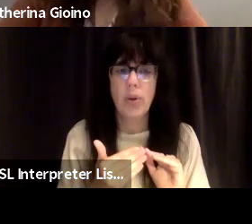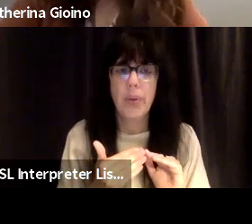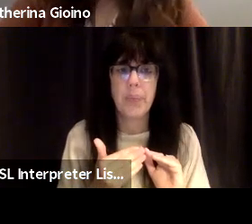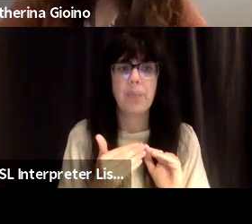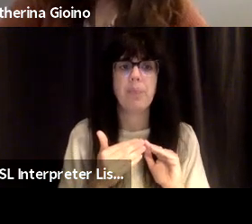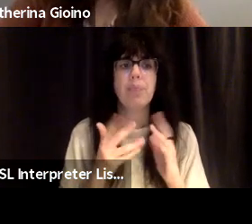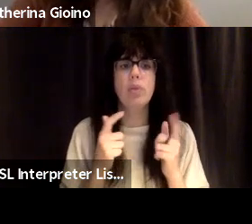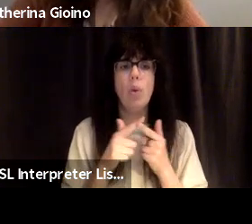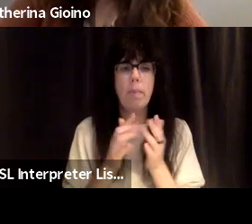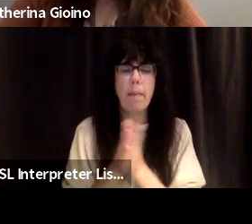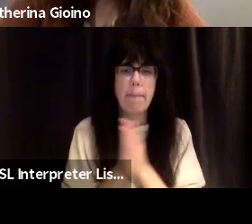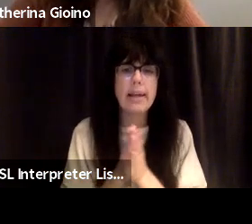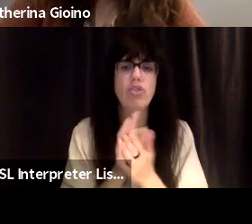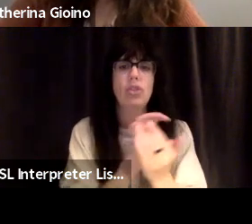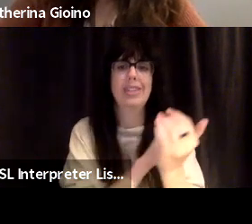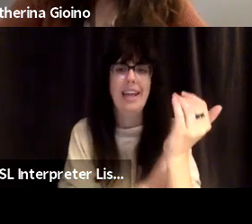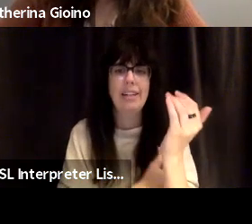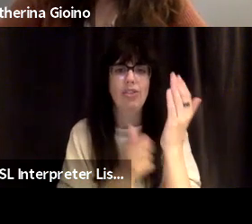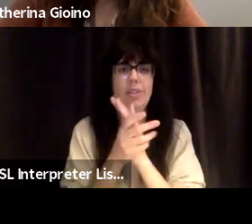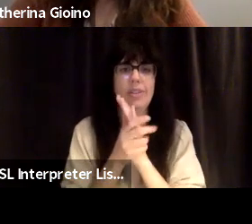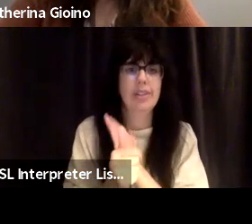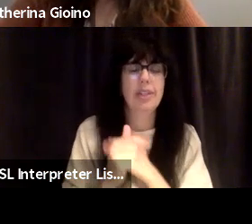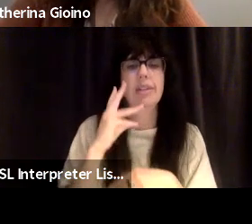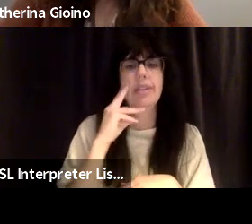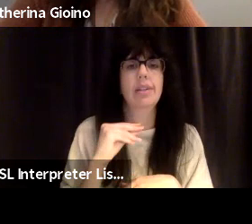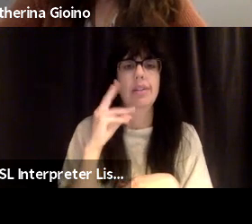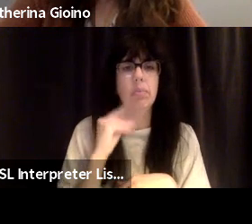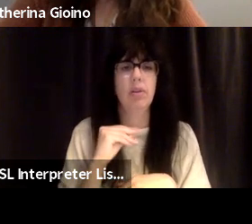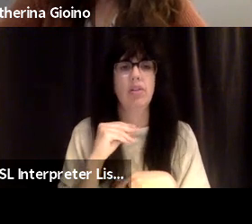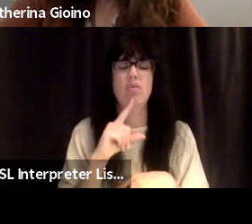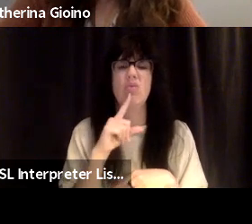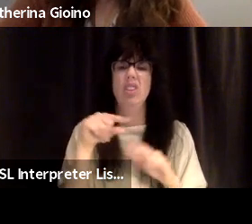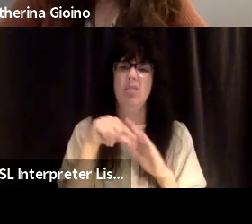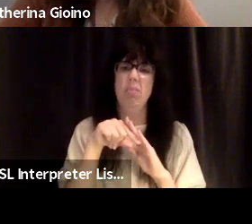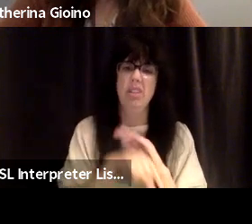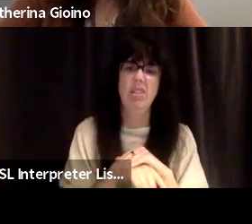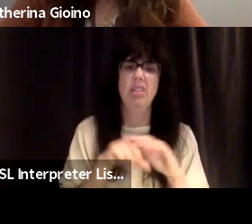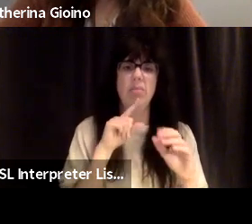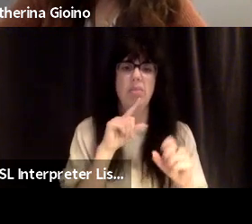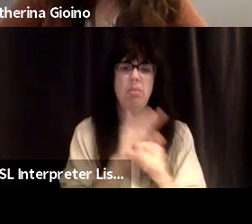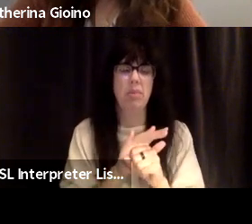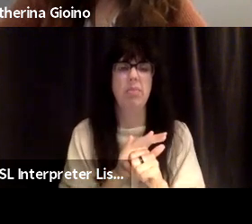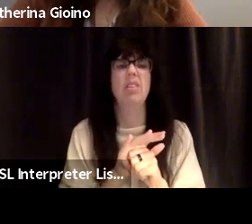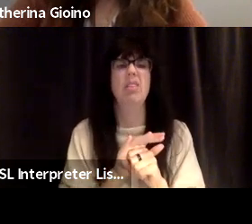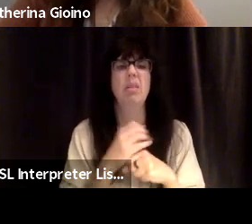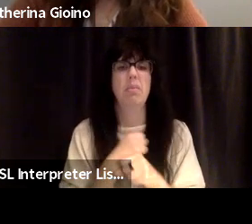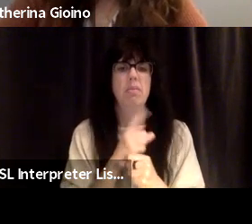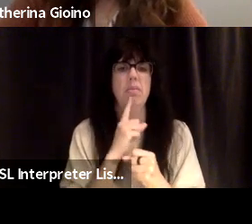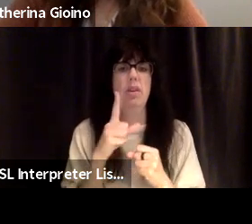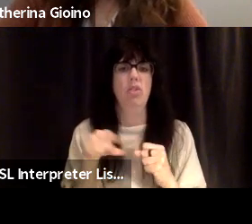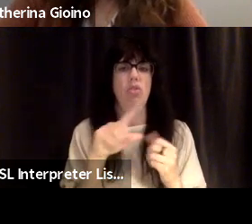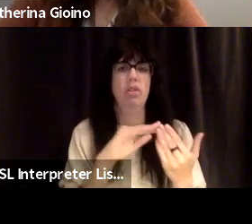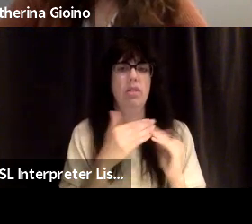bring my passion, my energy, my skills, my experience, and my deep commitment to really making sure that this is a city